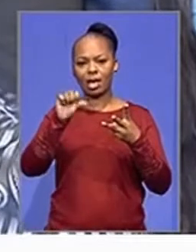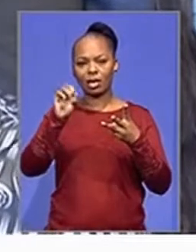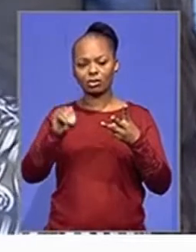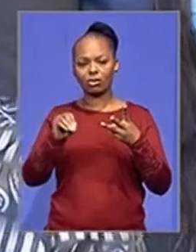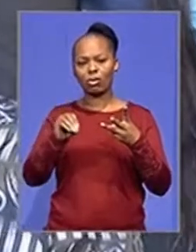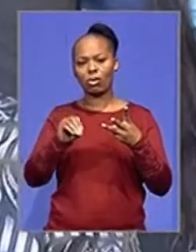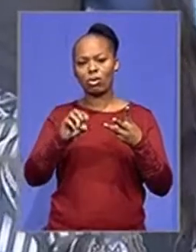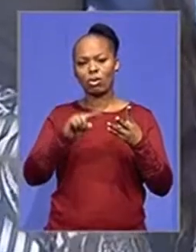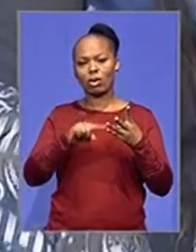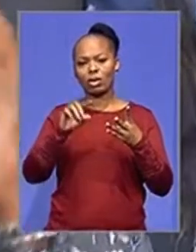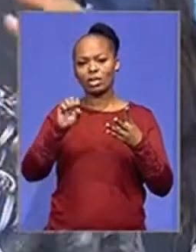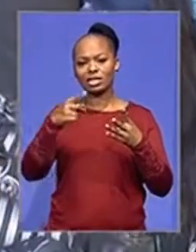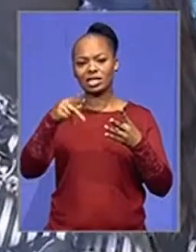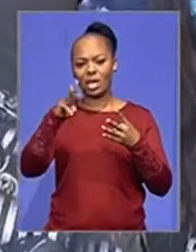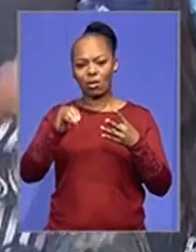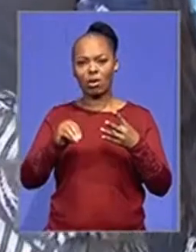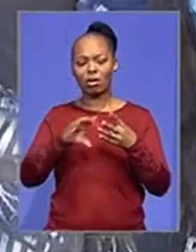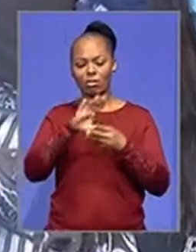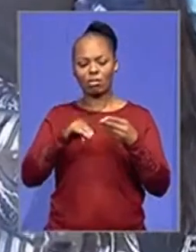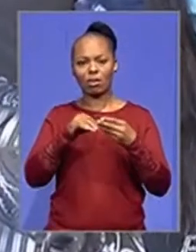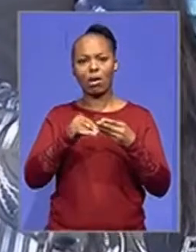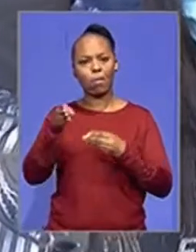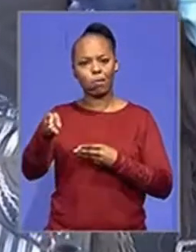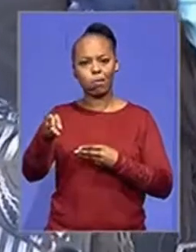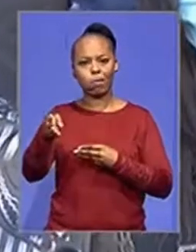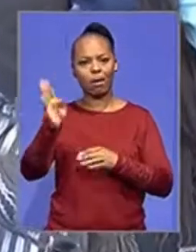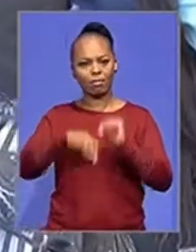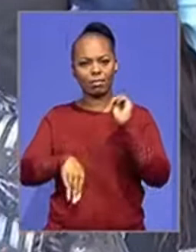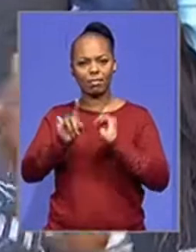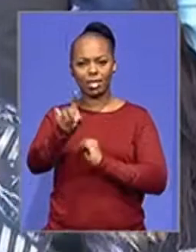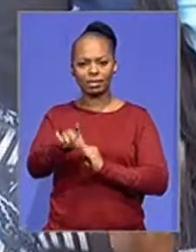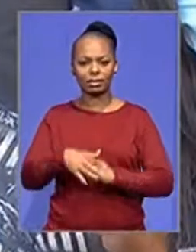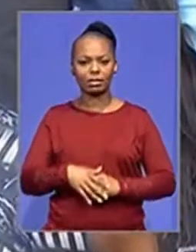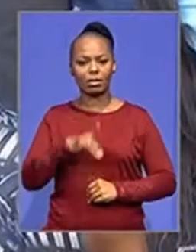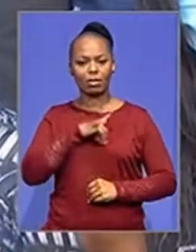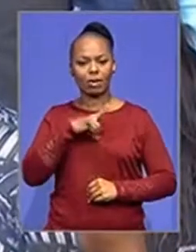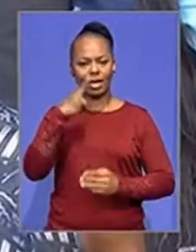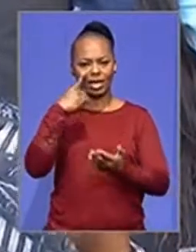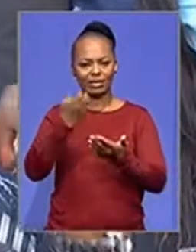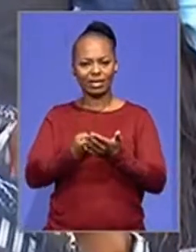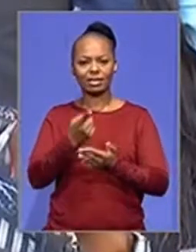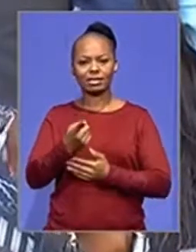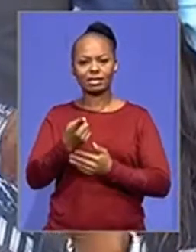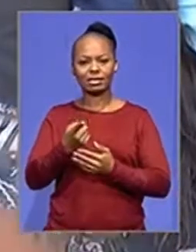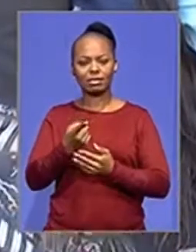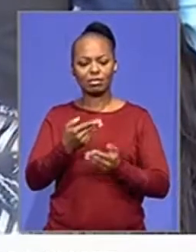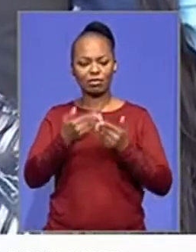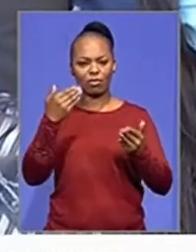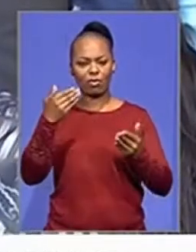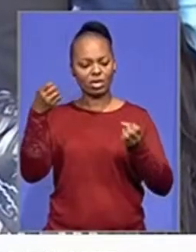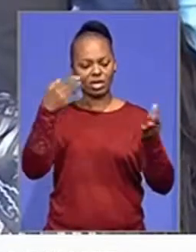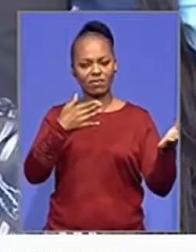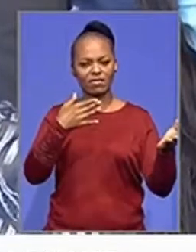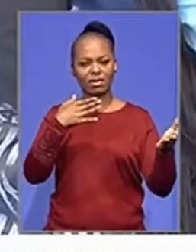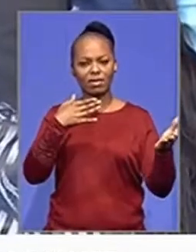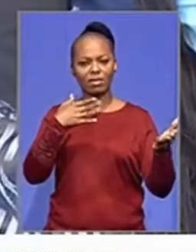Chawa. They must come here and be sued because of the evidence that they gave before. We'll also